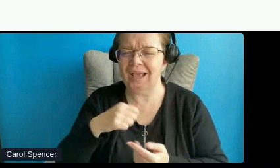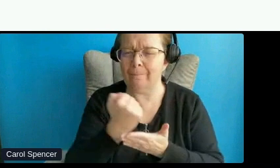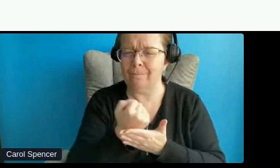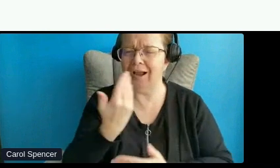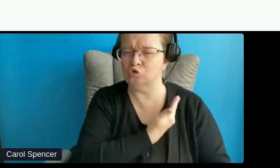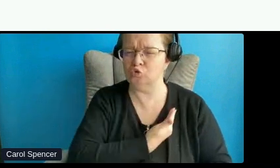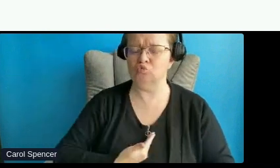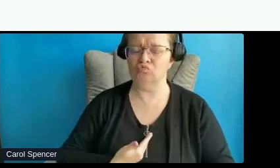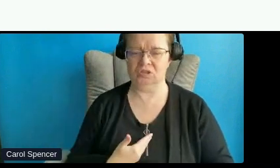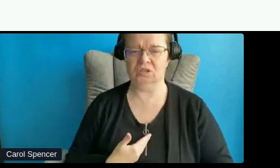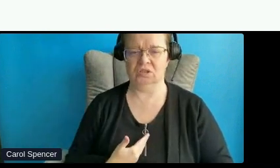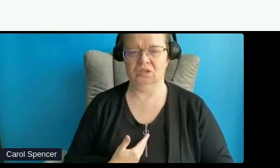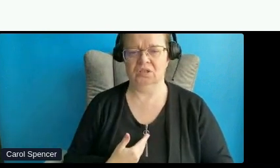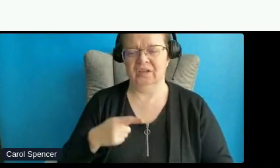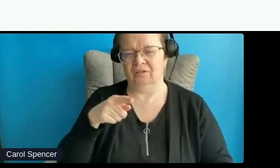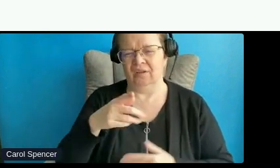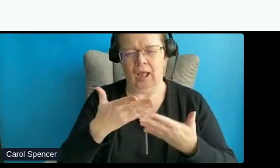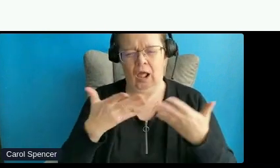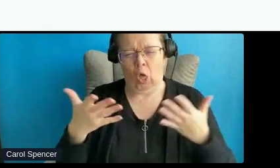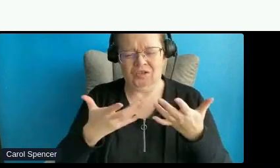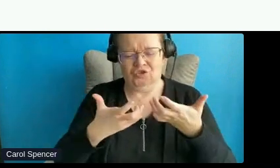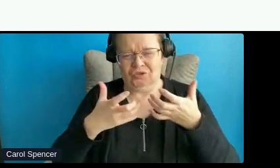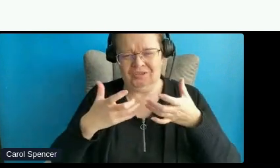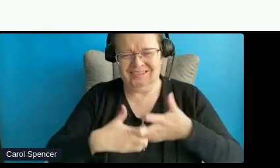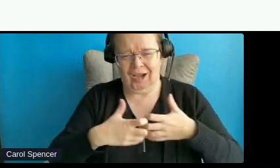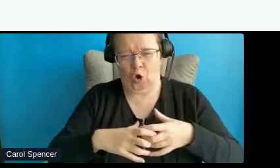large technology aspects to them.